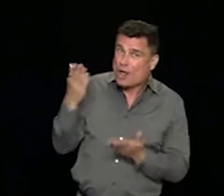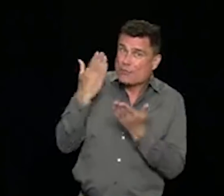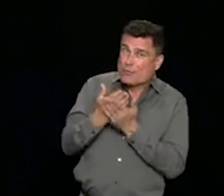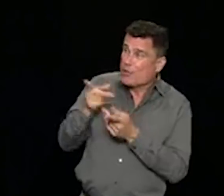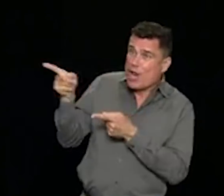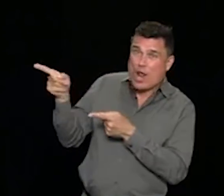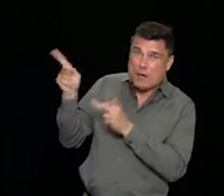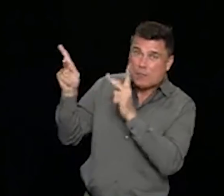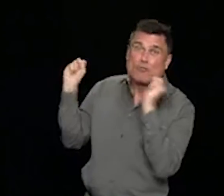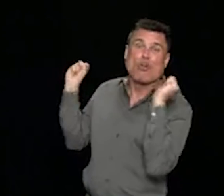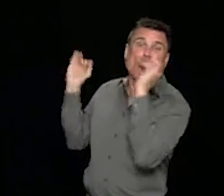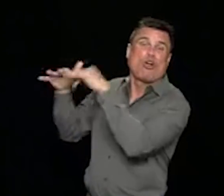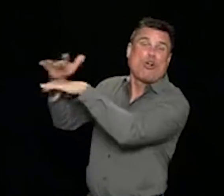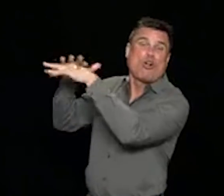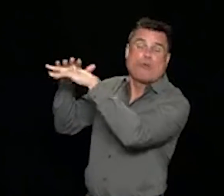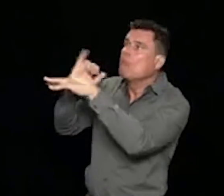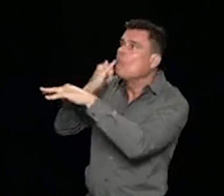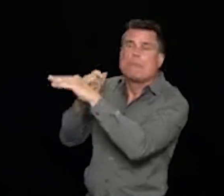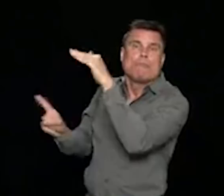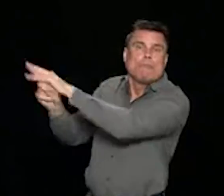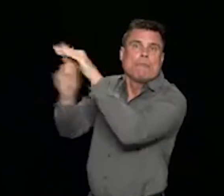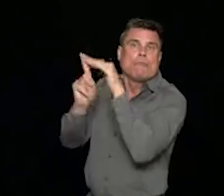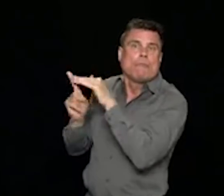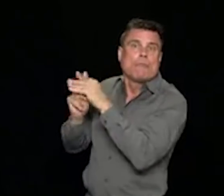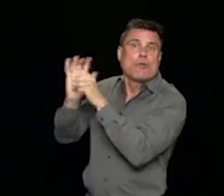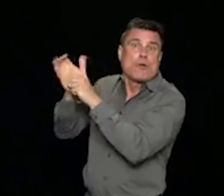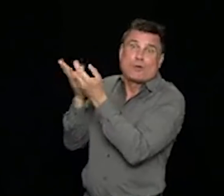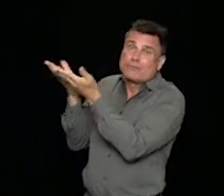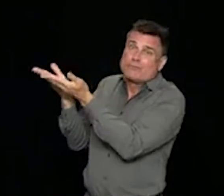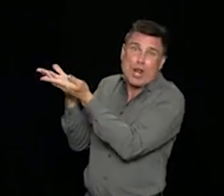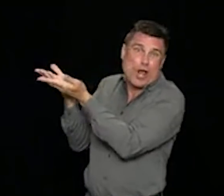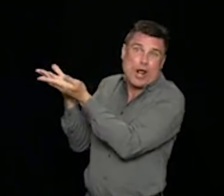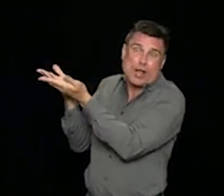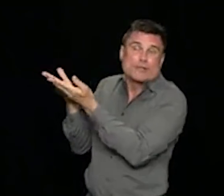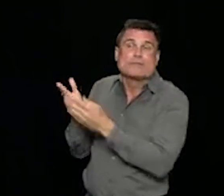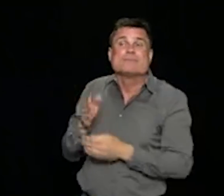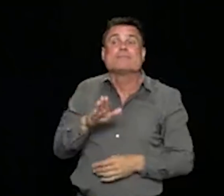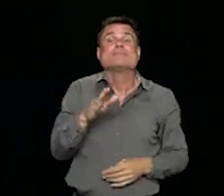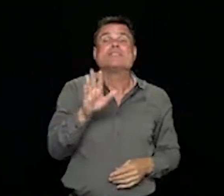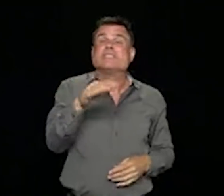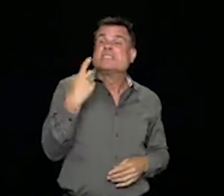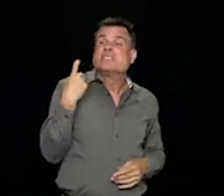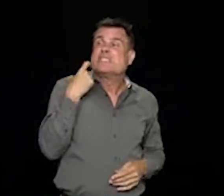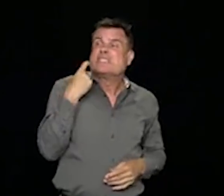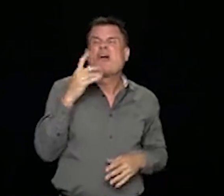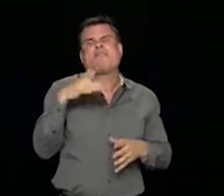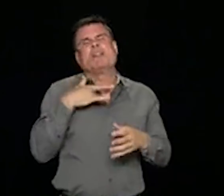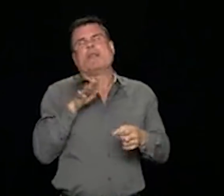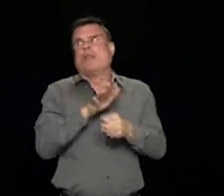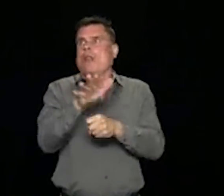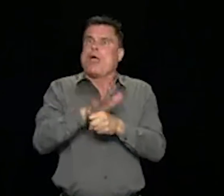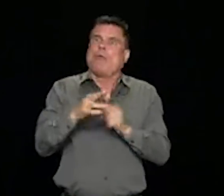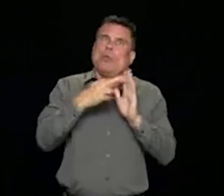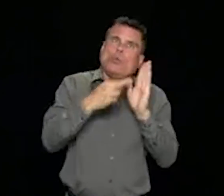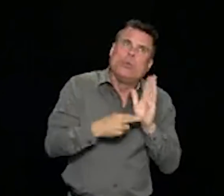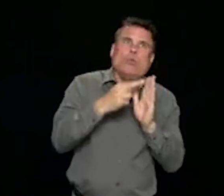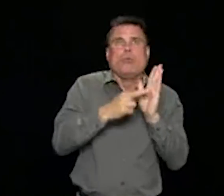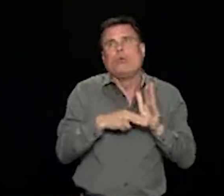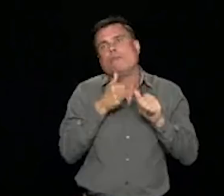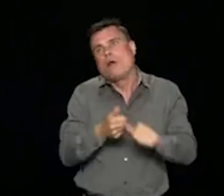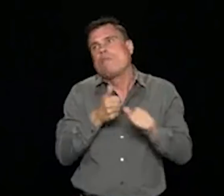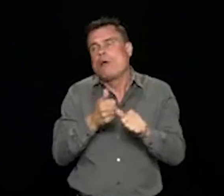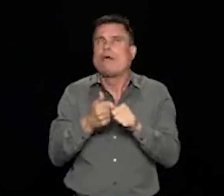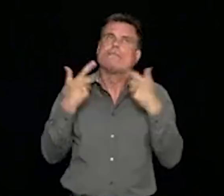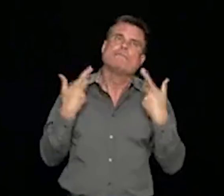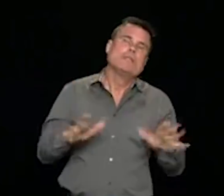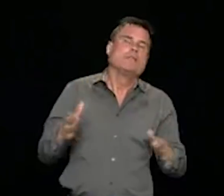like others have drifted? But I'd ask everyone who may have had this thought not to give in to it. I'd ask everyone to remember the things that should give